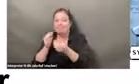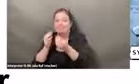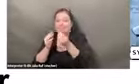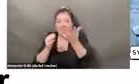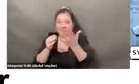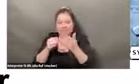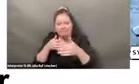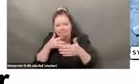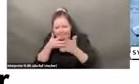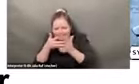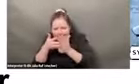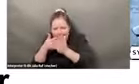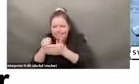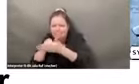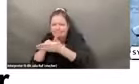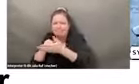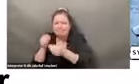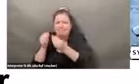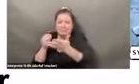regarding blind and partially sighted people.